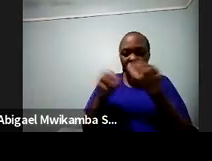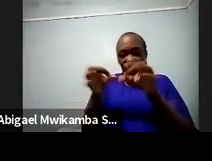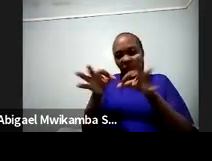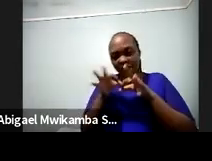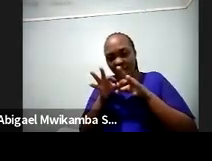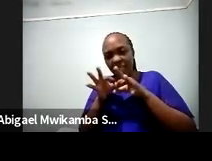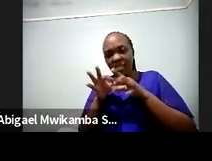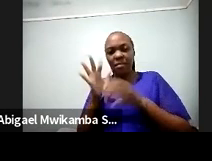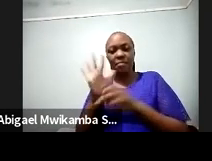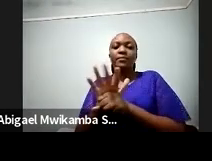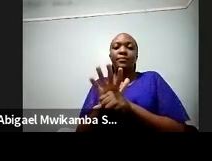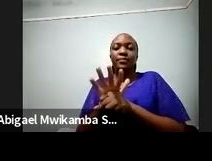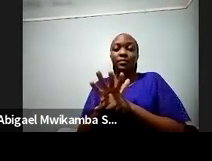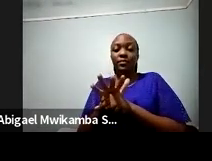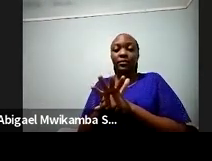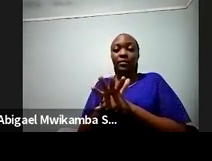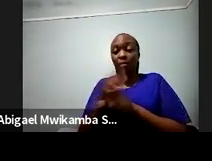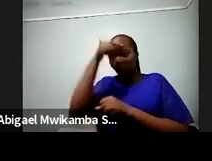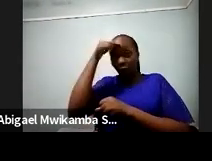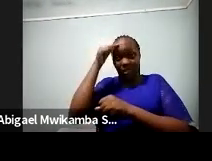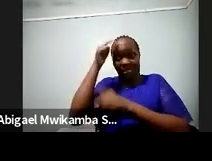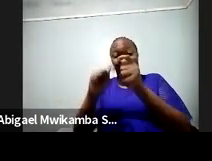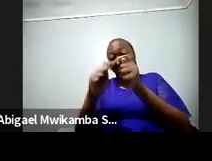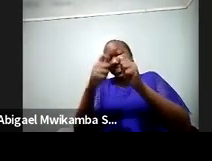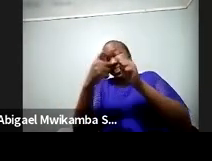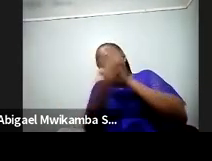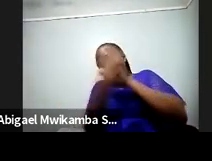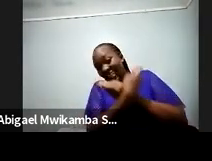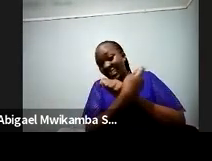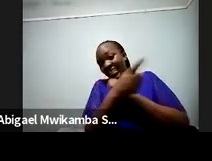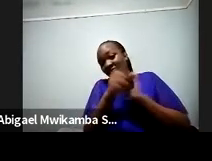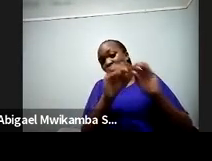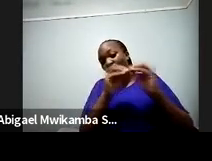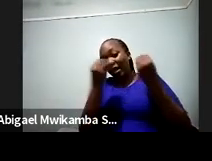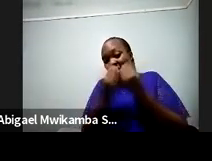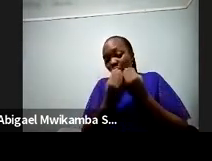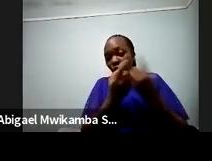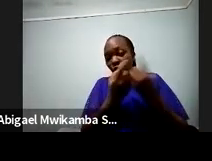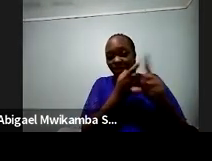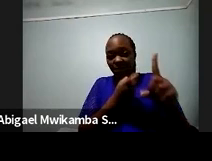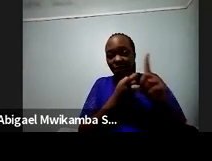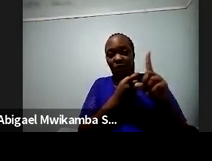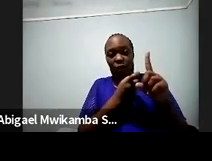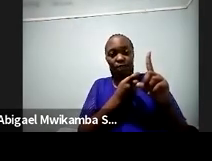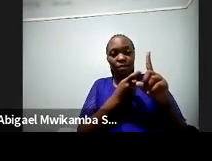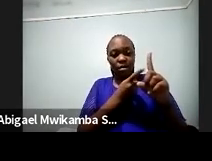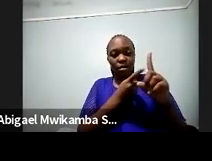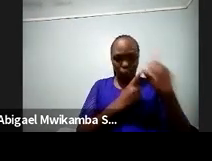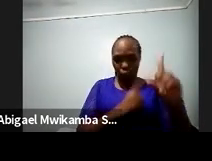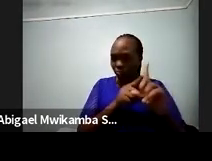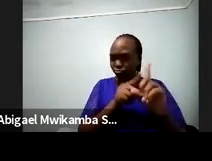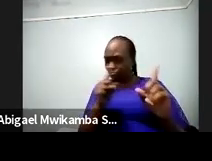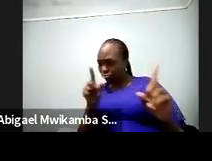from loss making to profit making is no monkey business. It needs brainers and it requires people who are committed and of